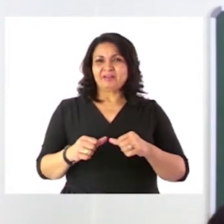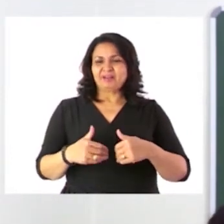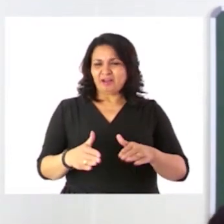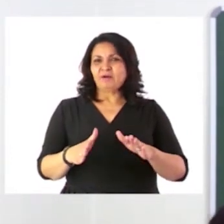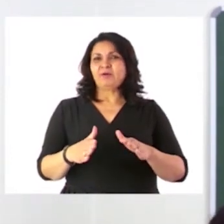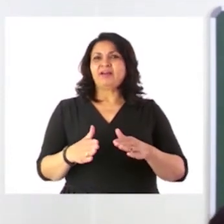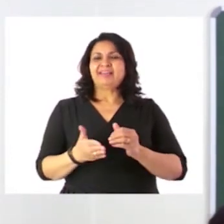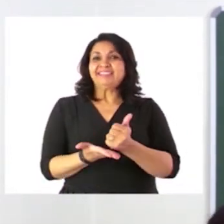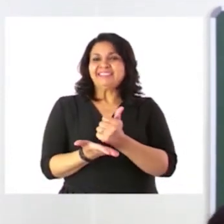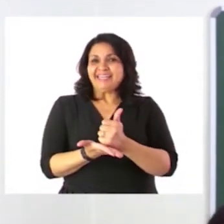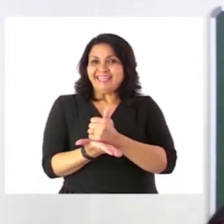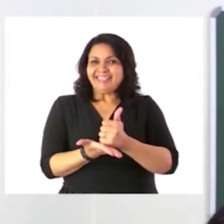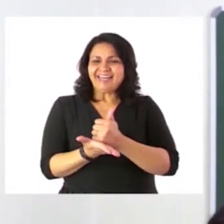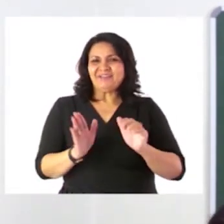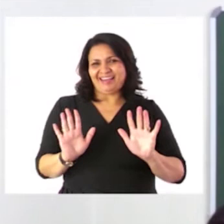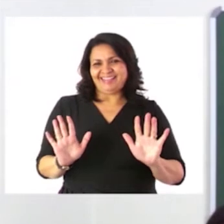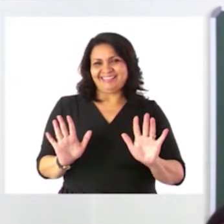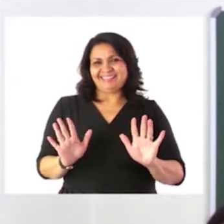our hands.